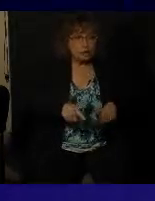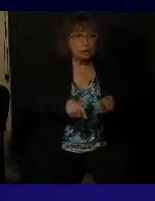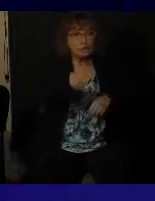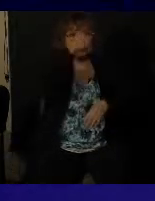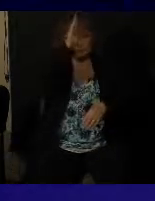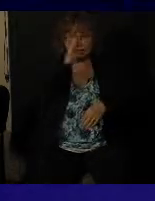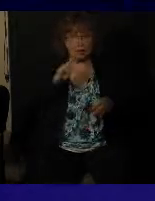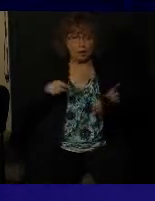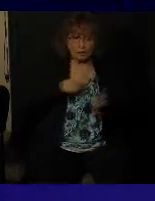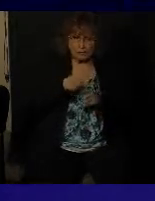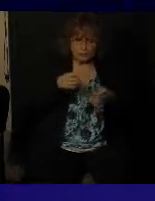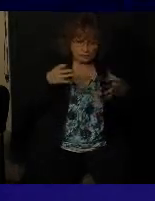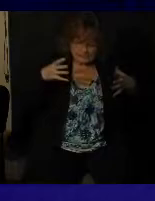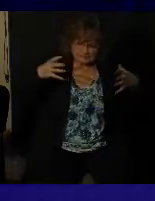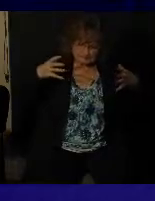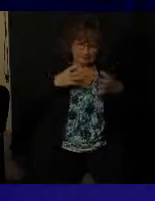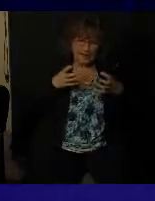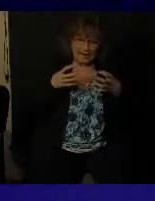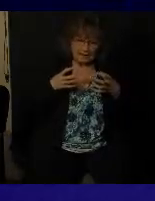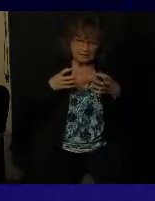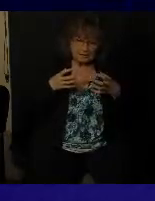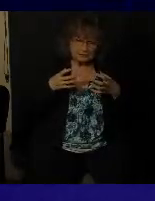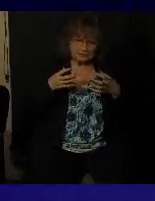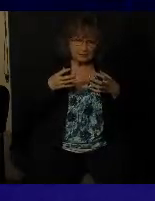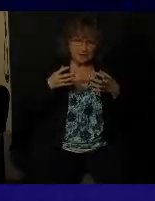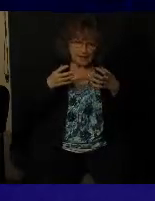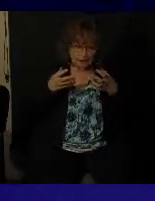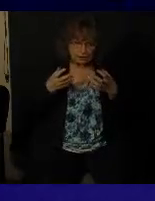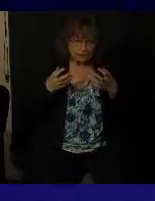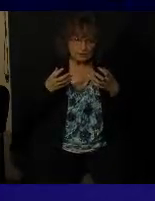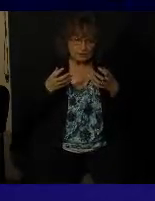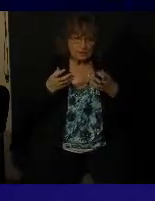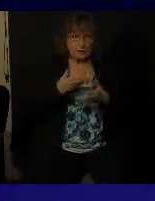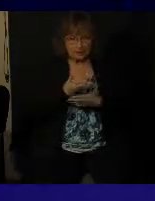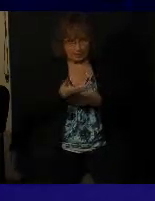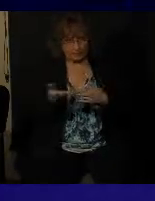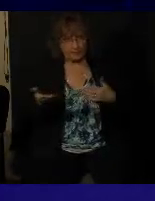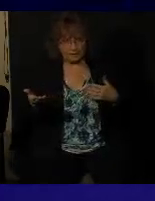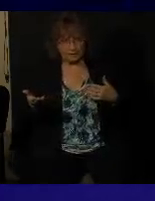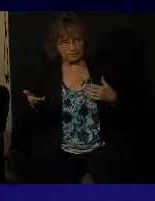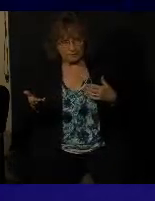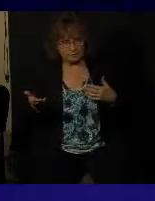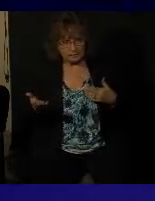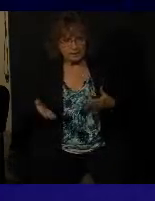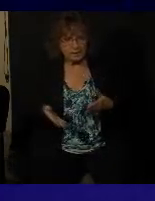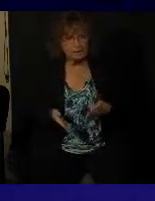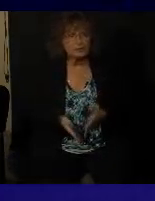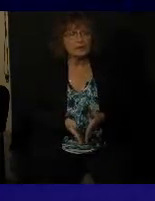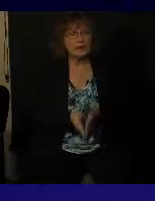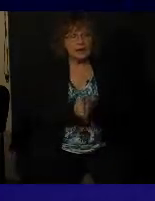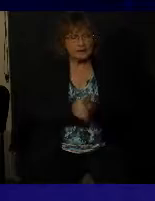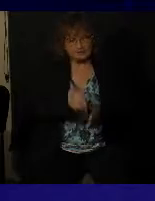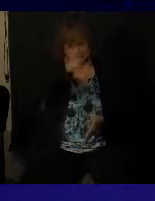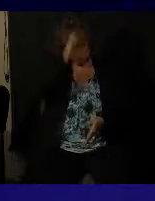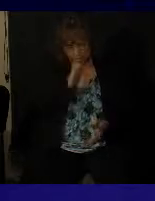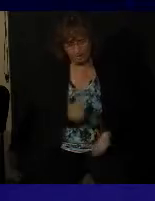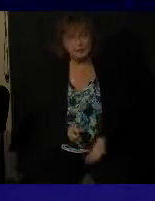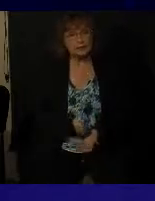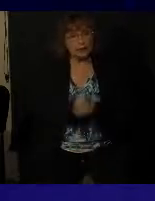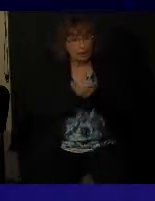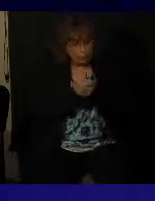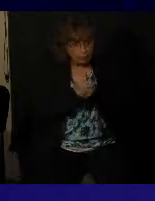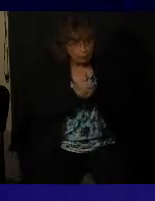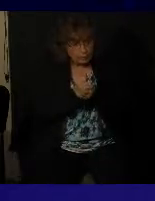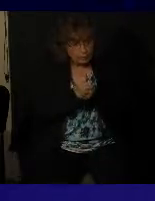something. And to pray and give God my burden instead of holding on to it and holding on to grudges, just to let go and forgive